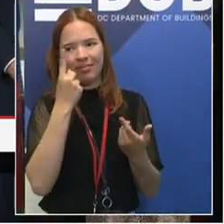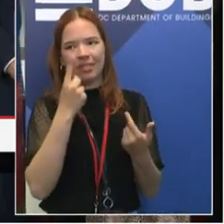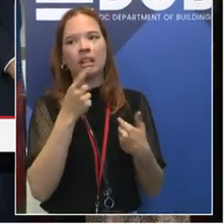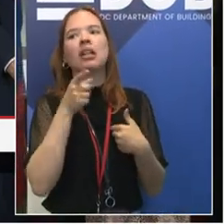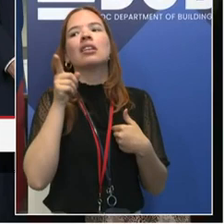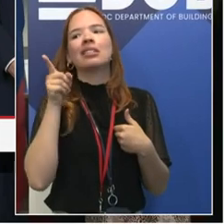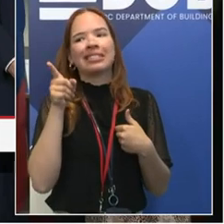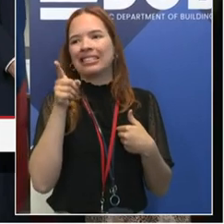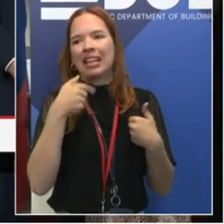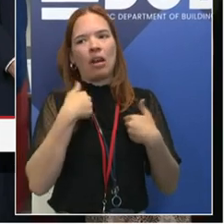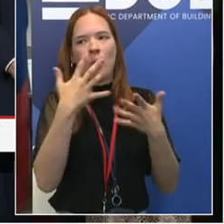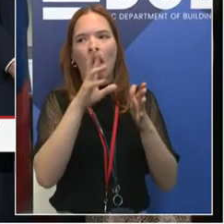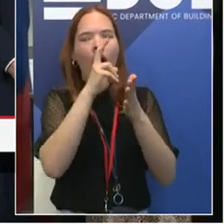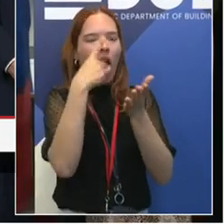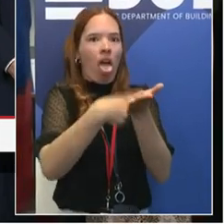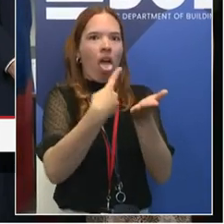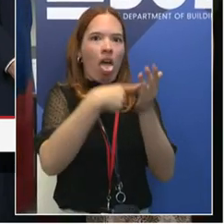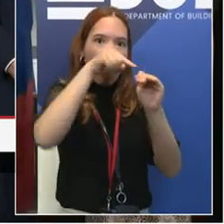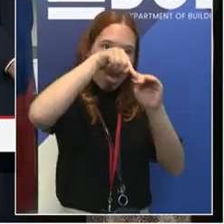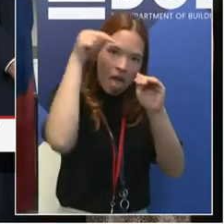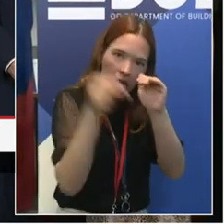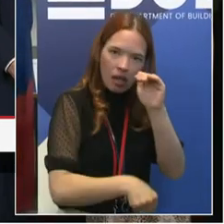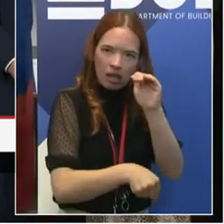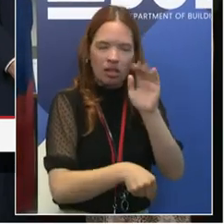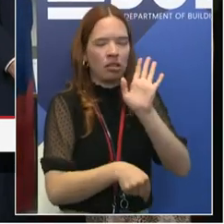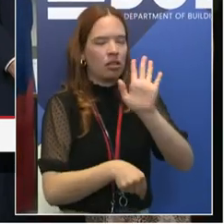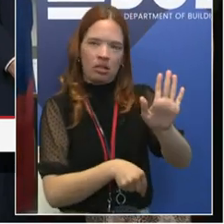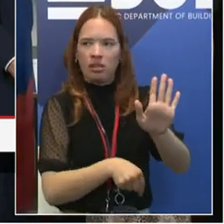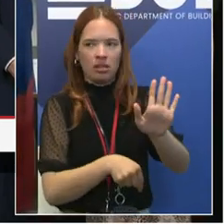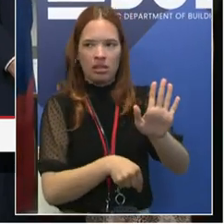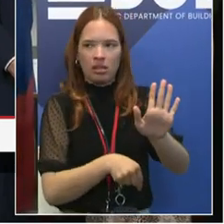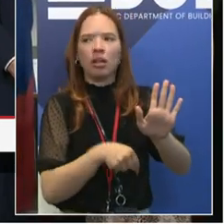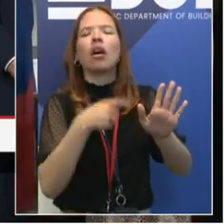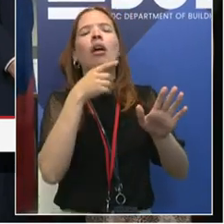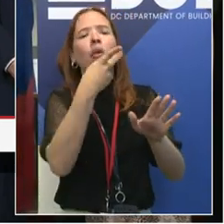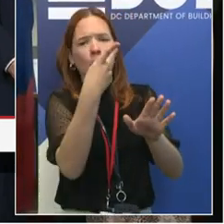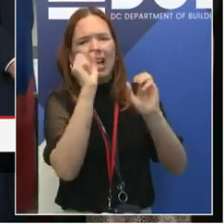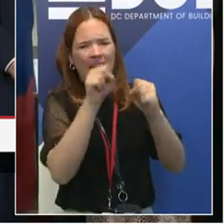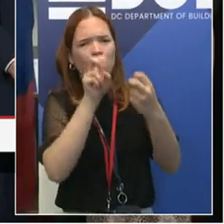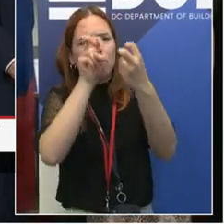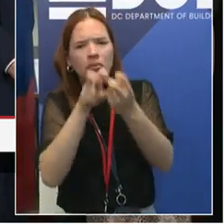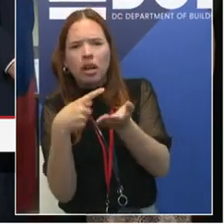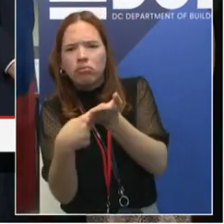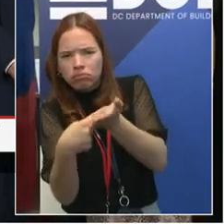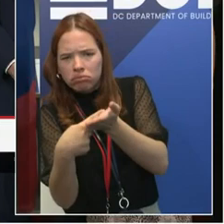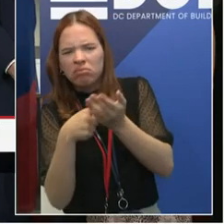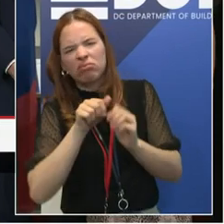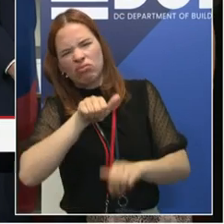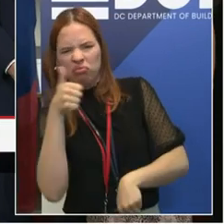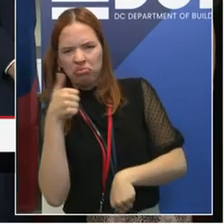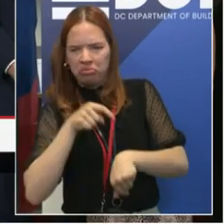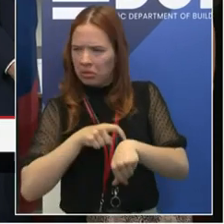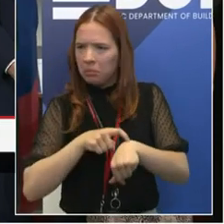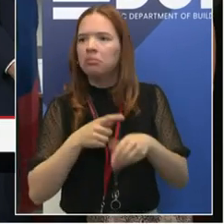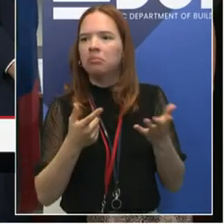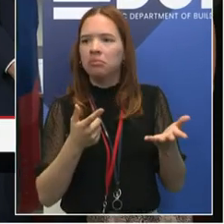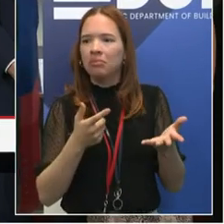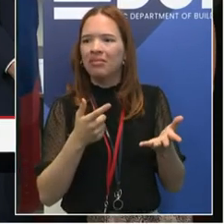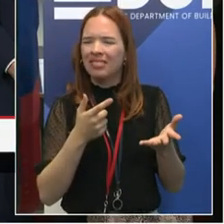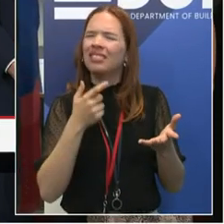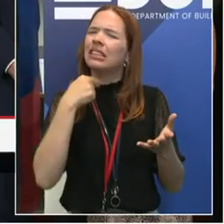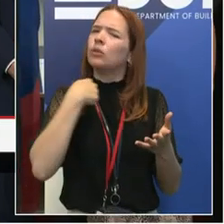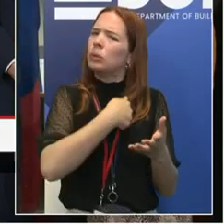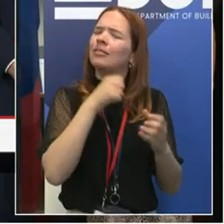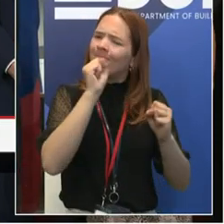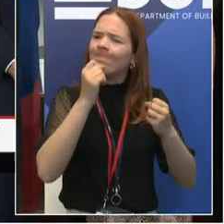have a more thoughtful conversation about it. But one thing we have been concerned about, especially in our single system, as Delia